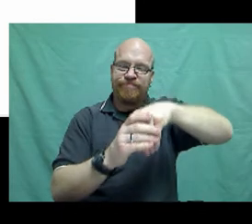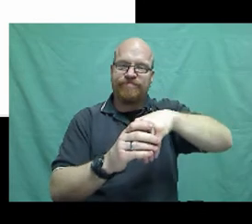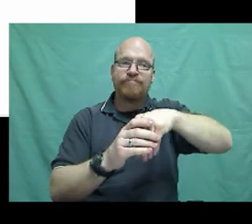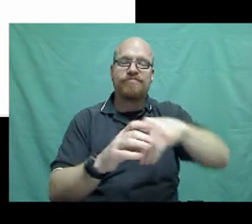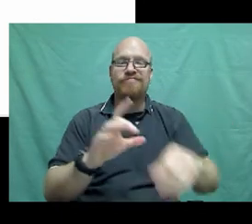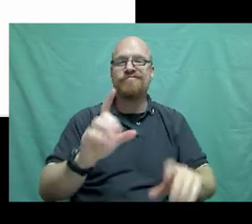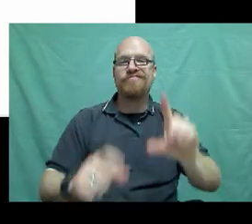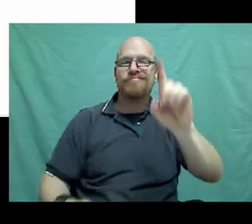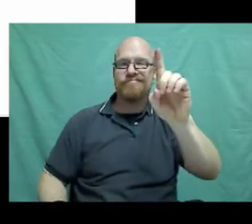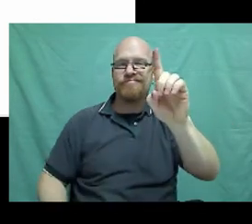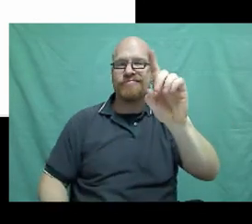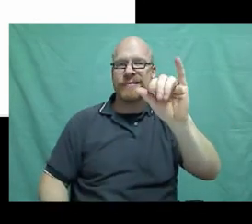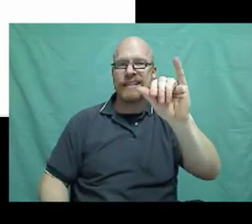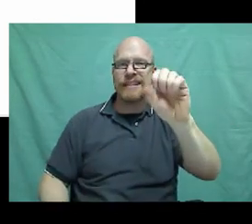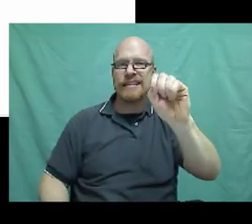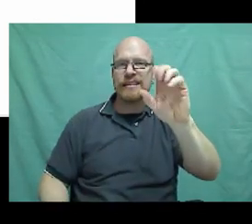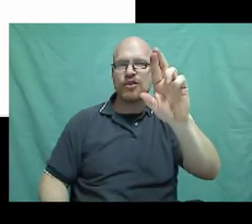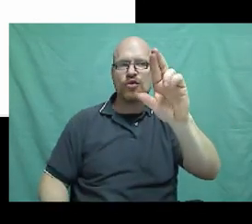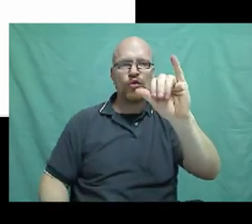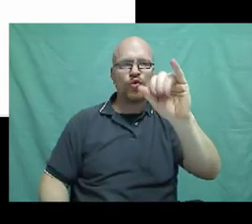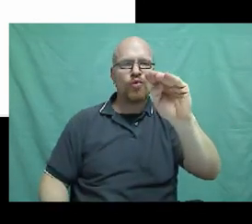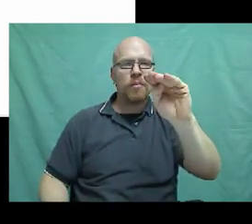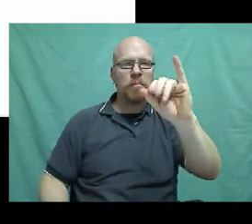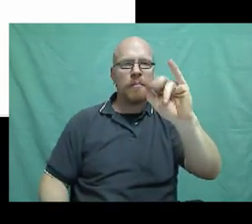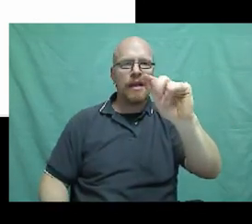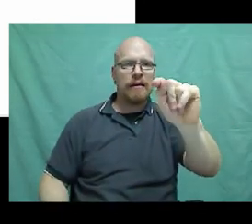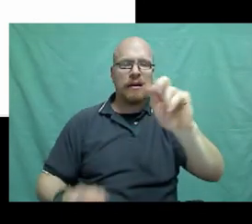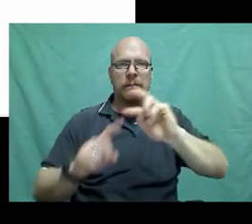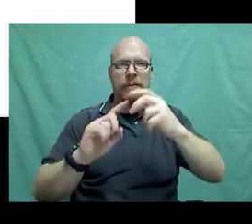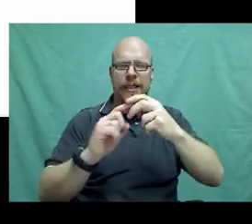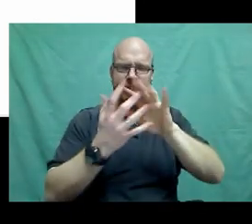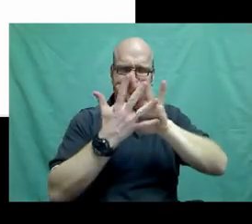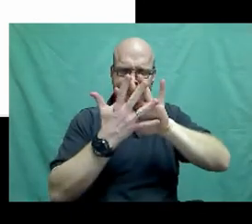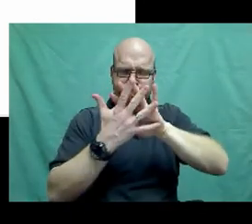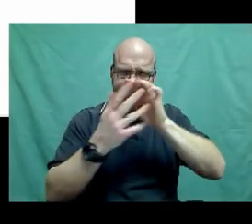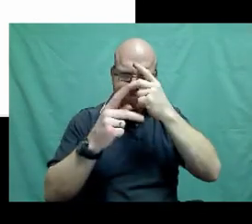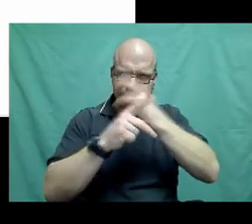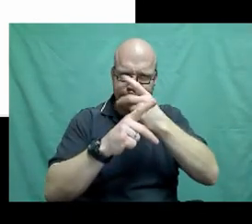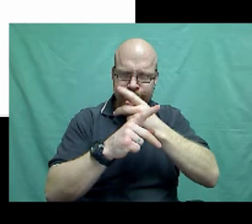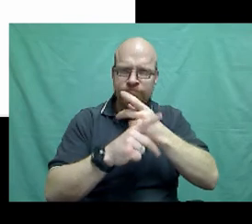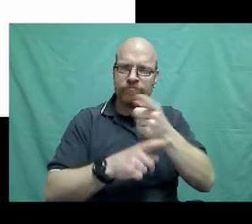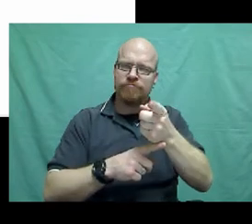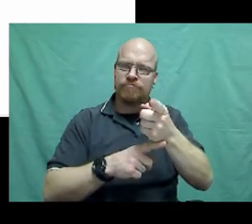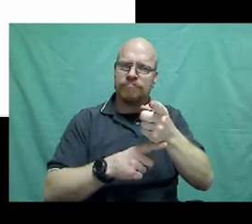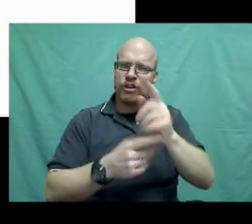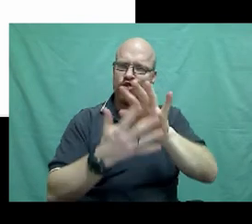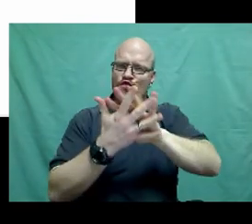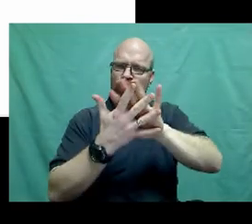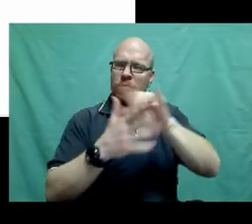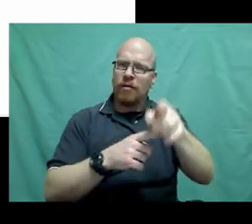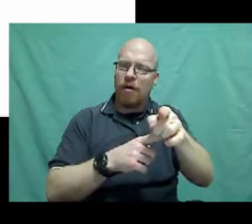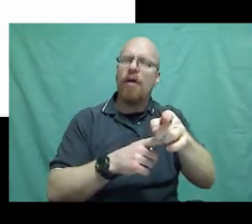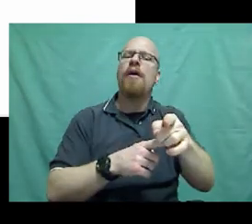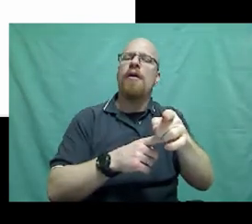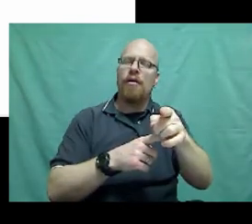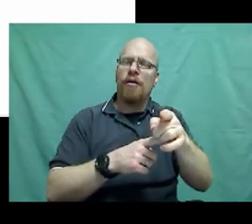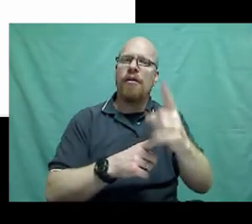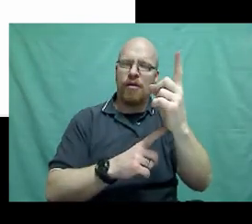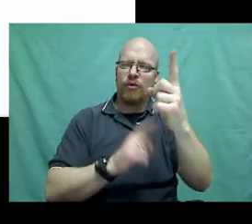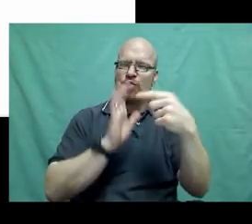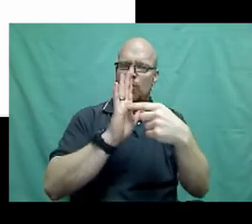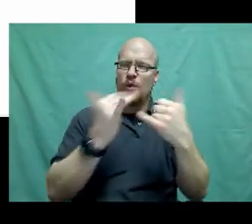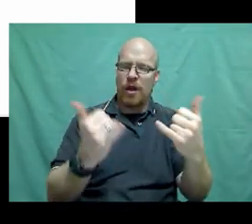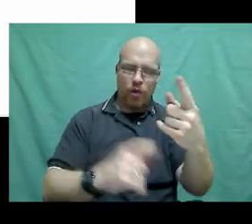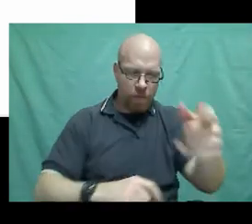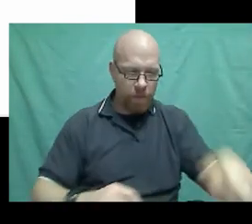Using a special formula that's inside this, it's called the discriminant formula. It kind of screens out your answers and figures out where they belong, what type